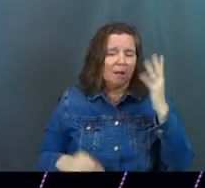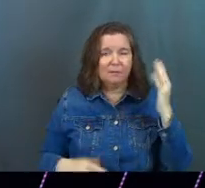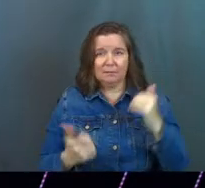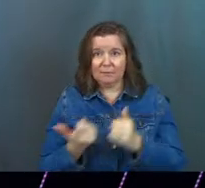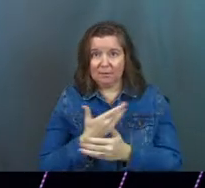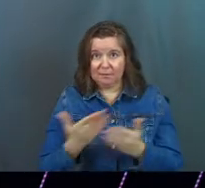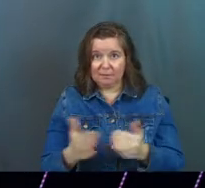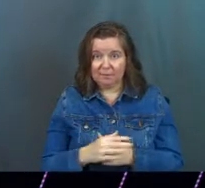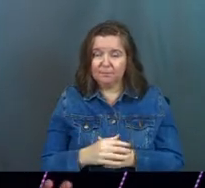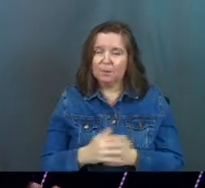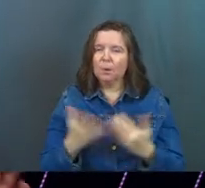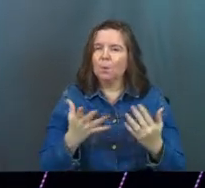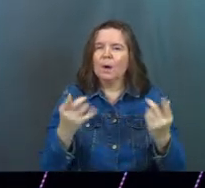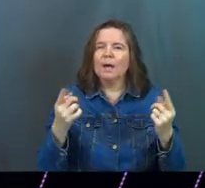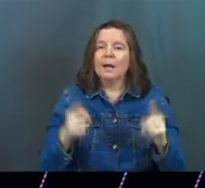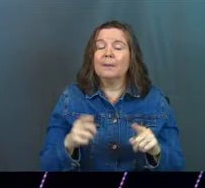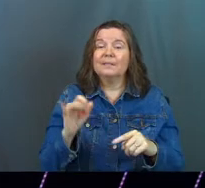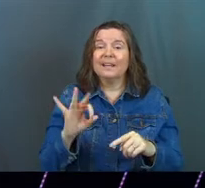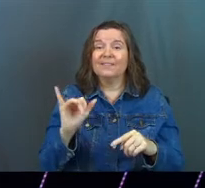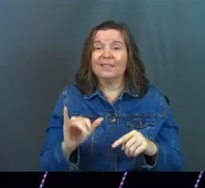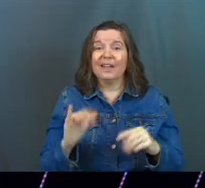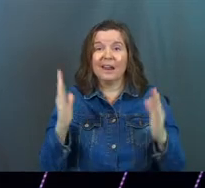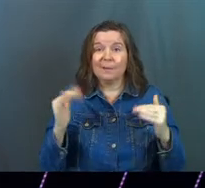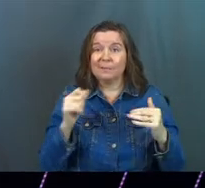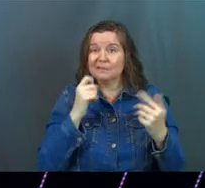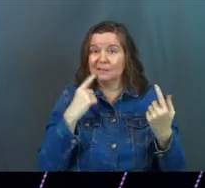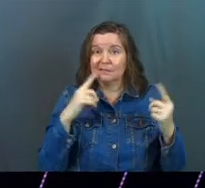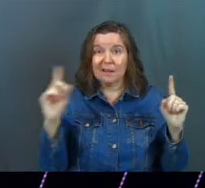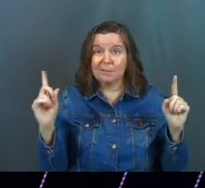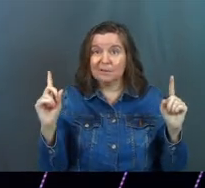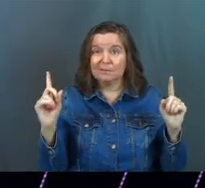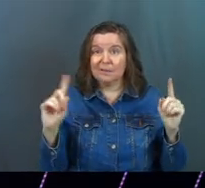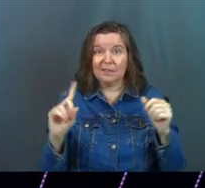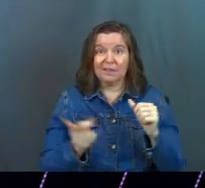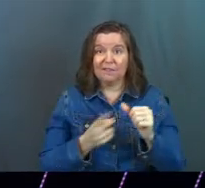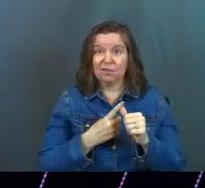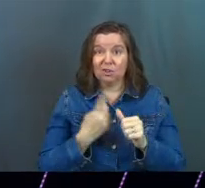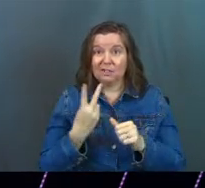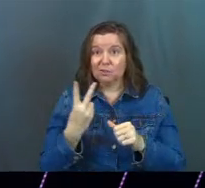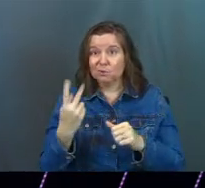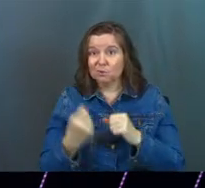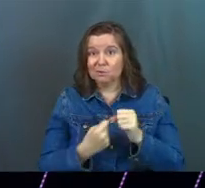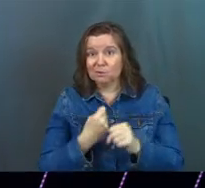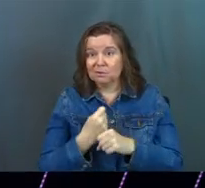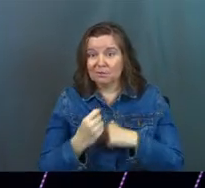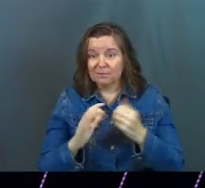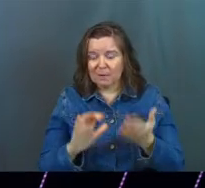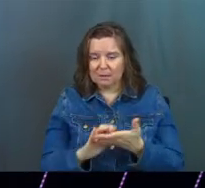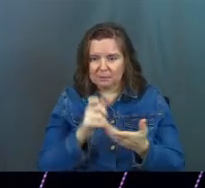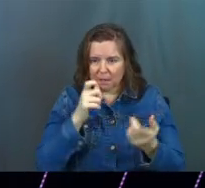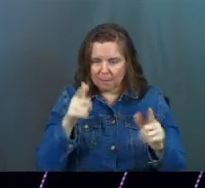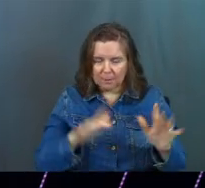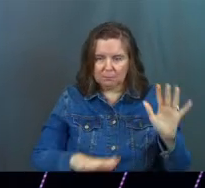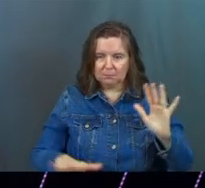stuff. What happens if that all doesn't come true in the first few years of your marriage?